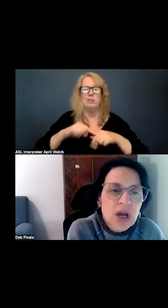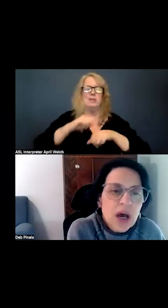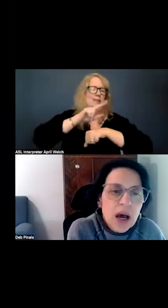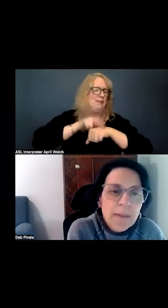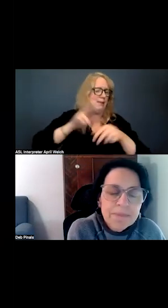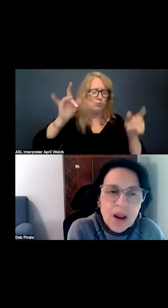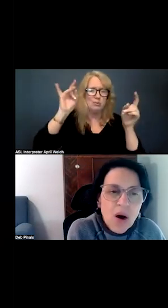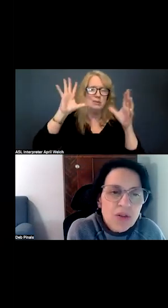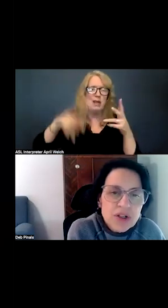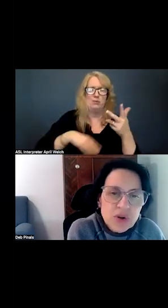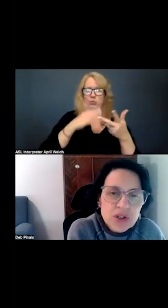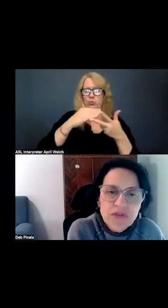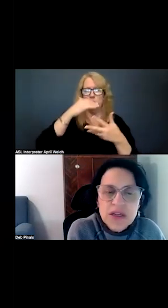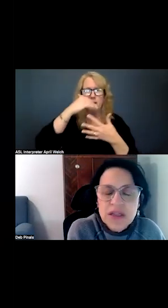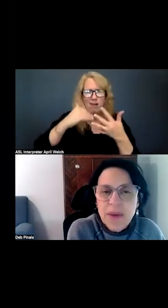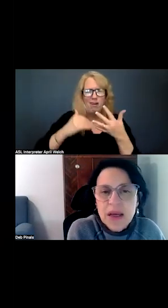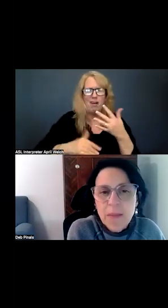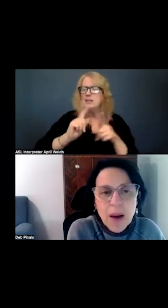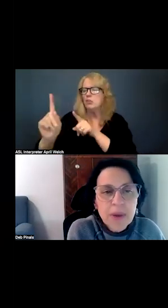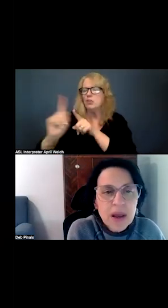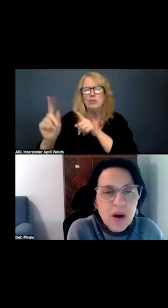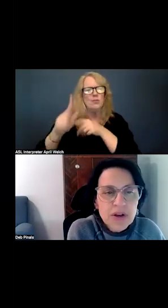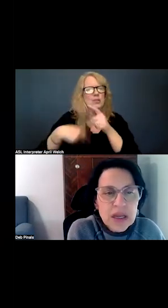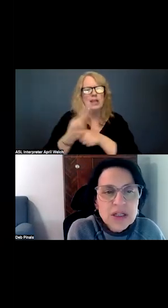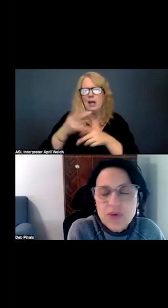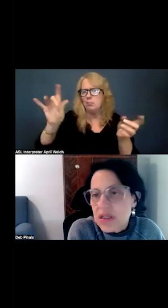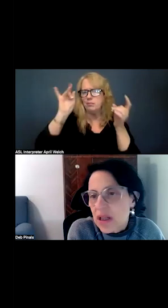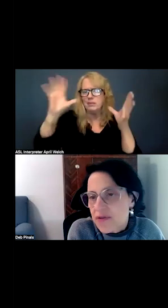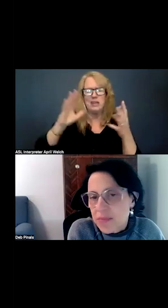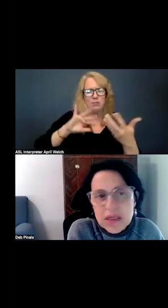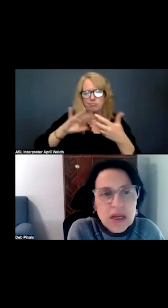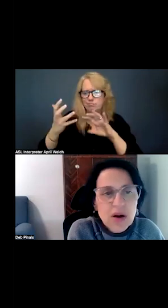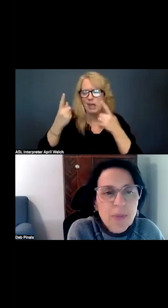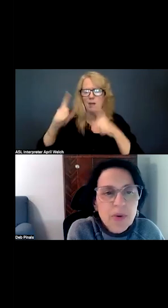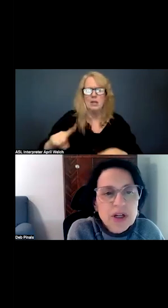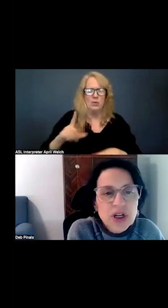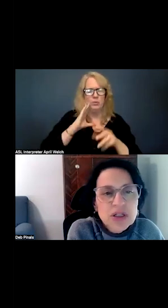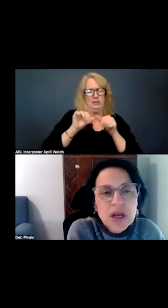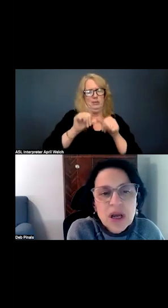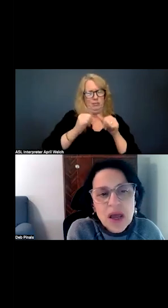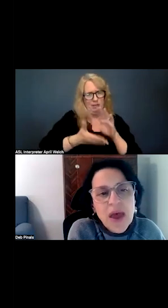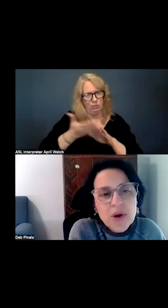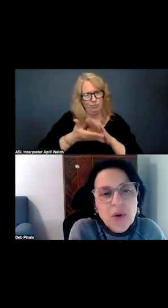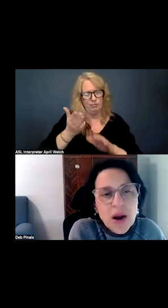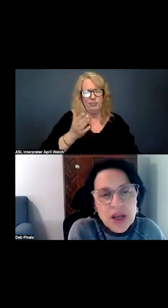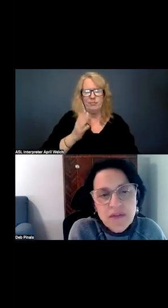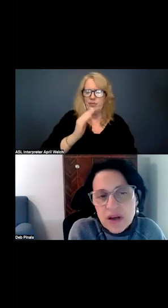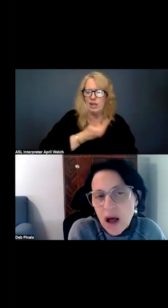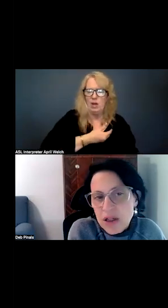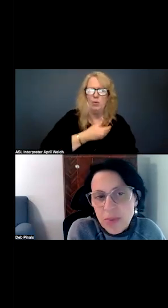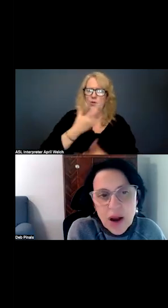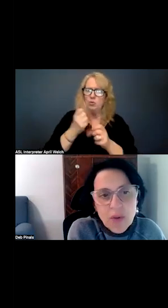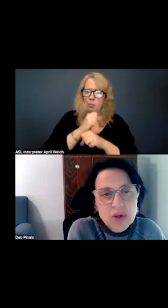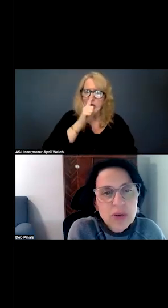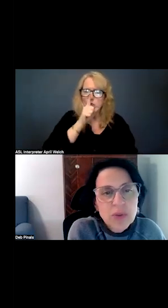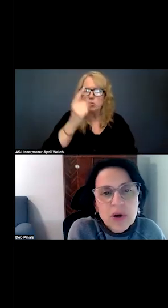disasters, all the sorts of things that might come up and all the needs. We still have to maintain our operations. And that requires having